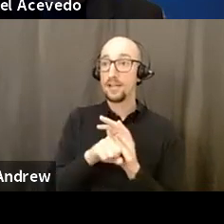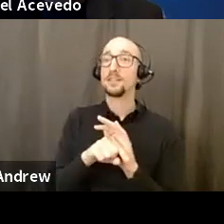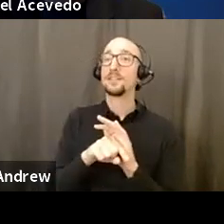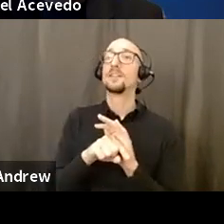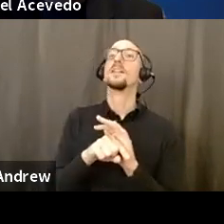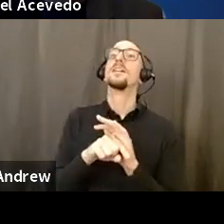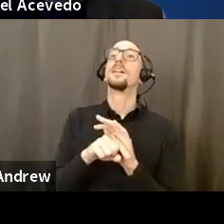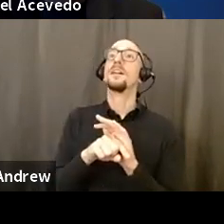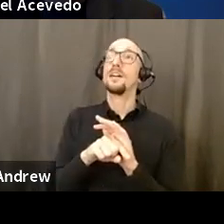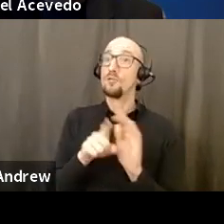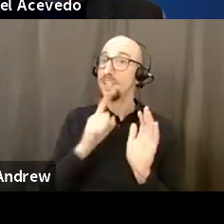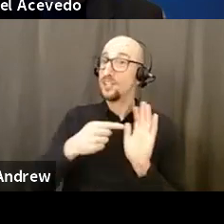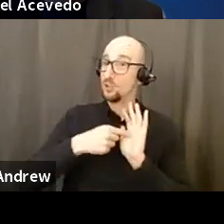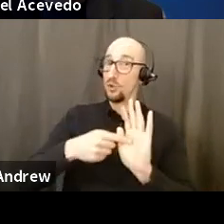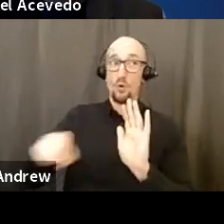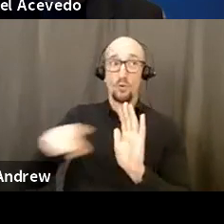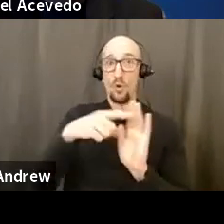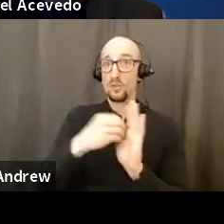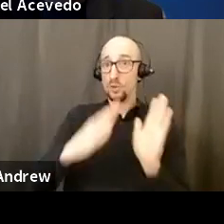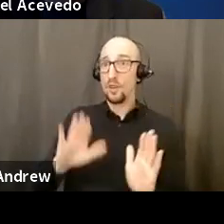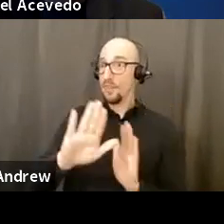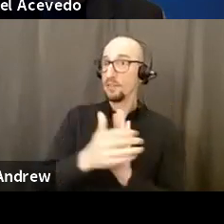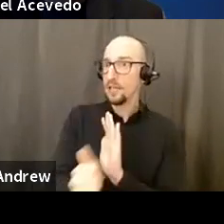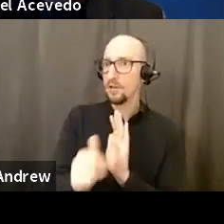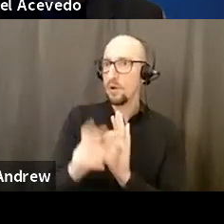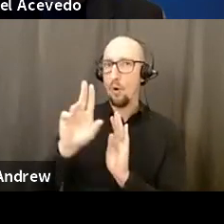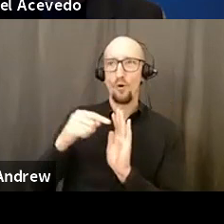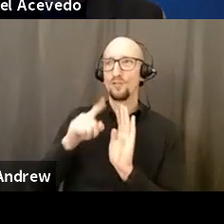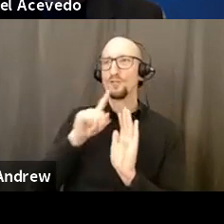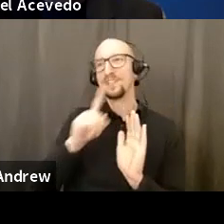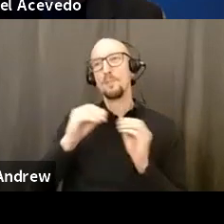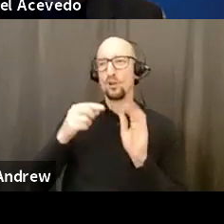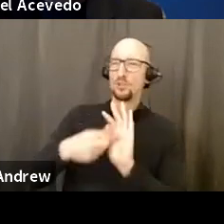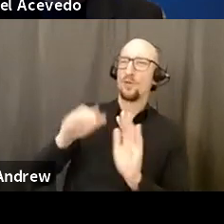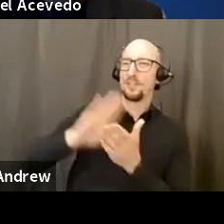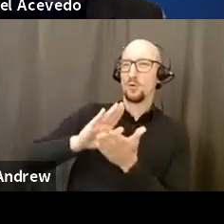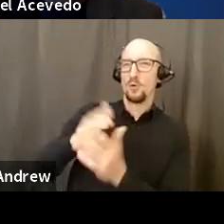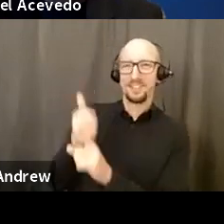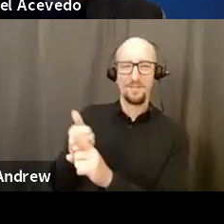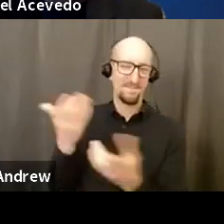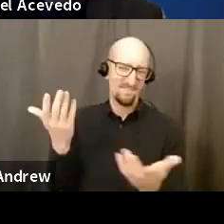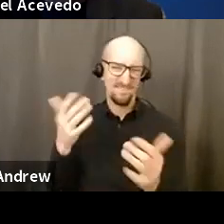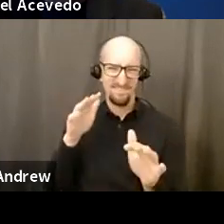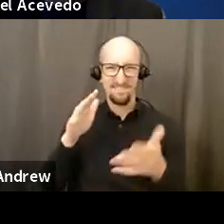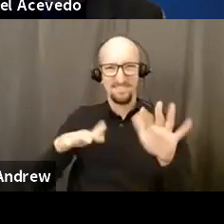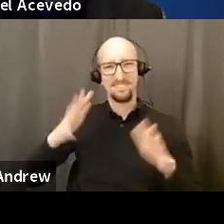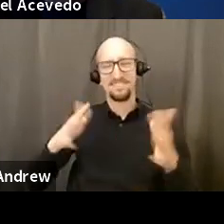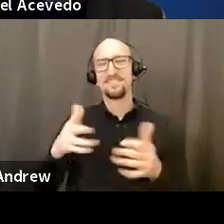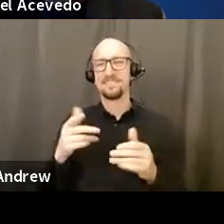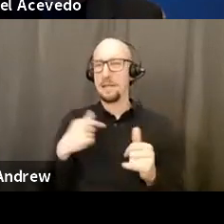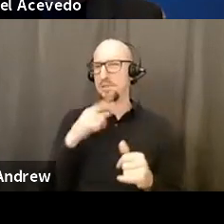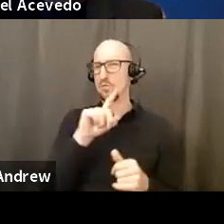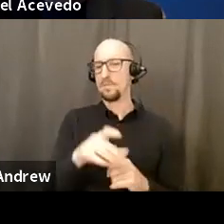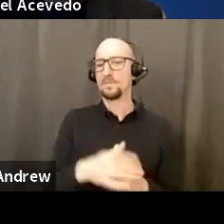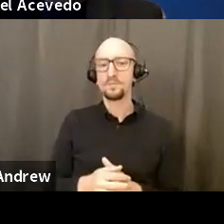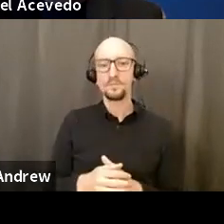differentiation amongst the students, just things like that? So I guess I would answer